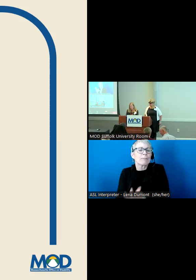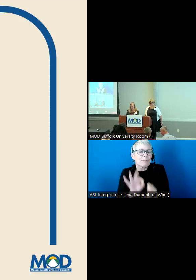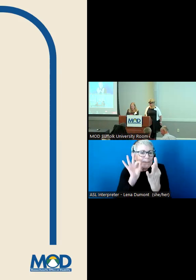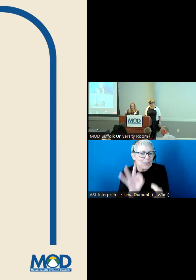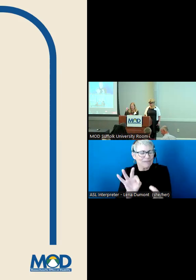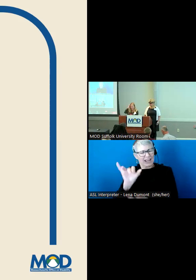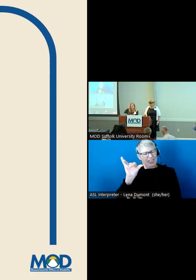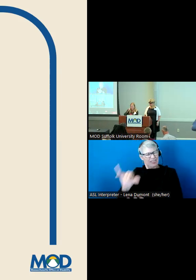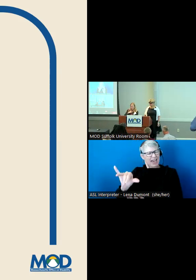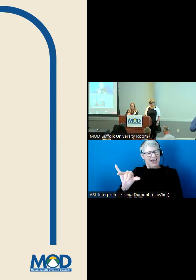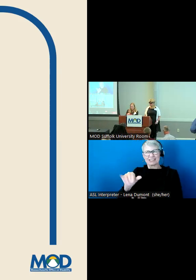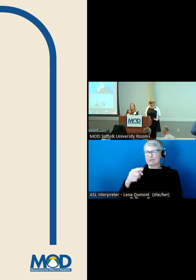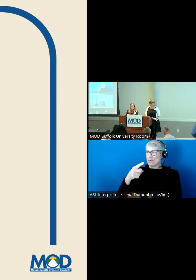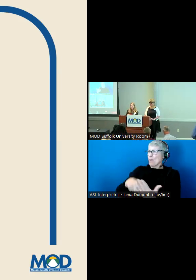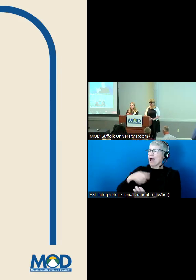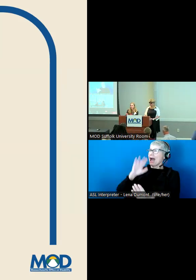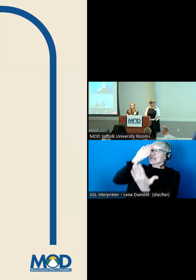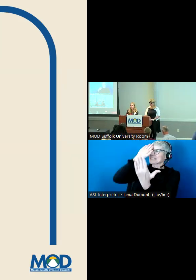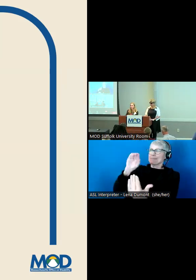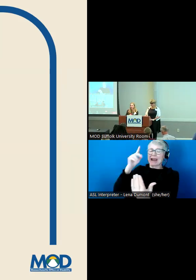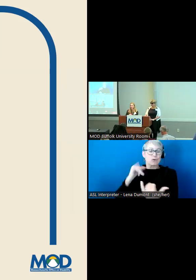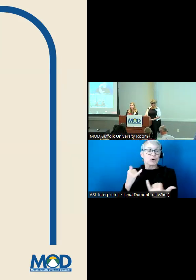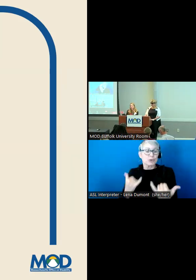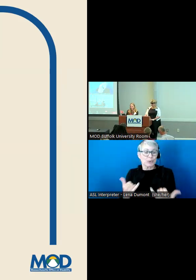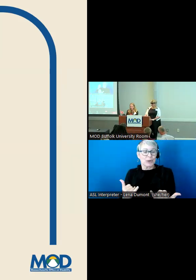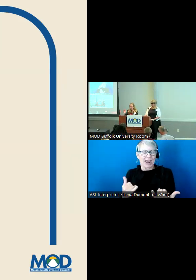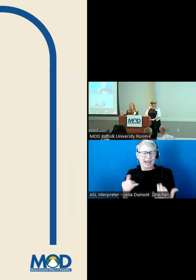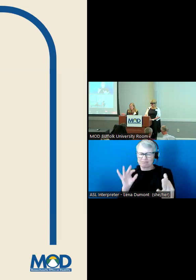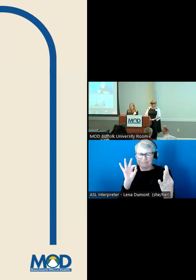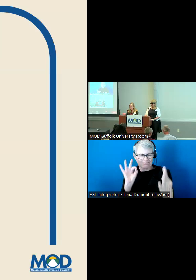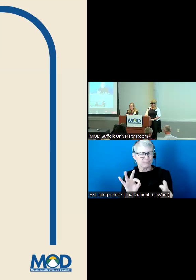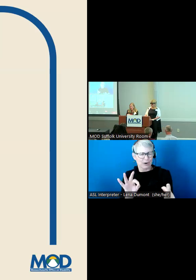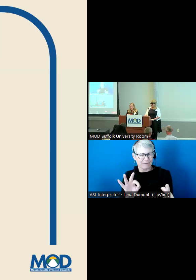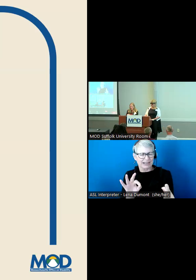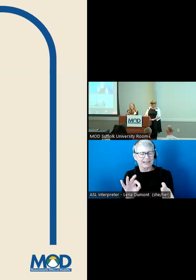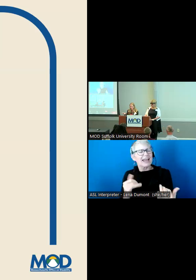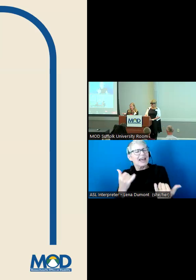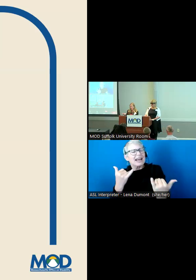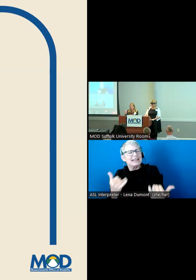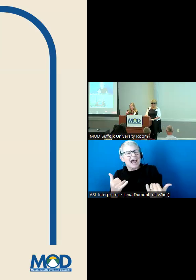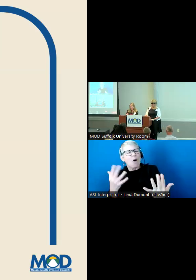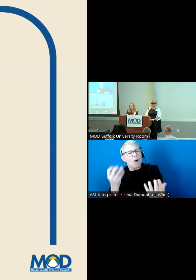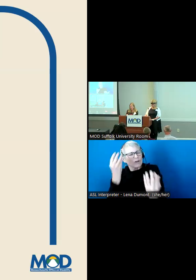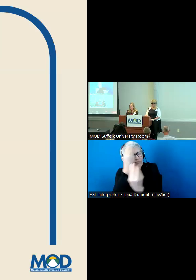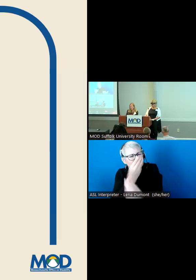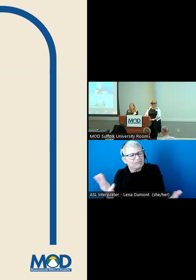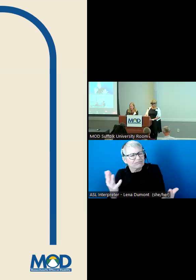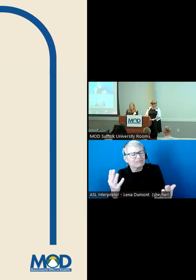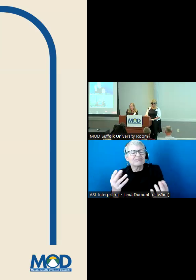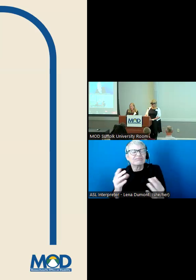expectations. We just wanted to give you kind of a quick look forward of what's happening at